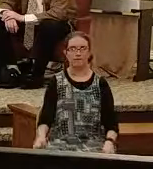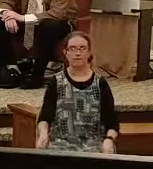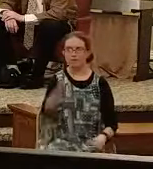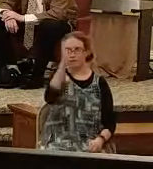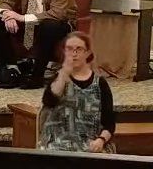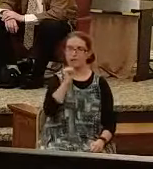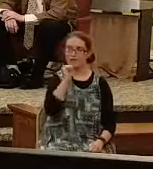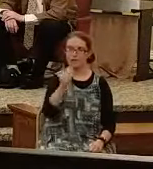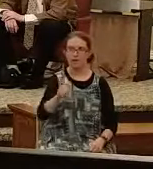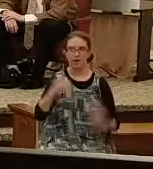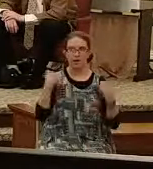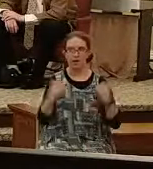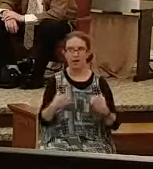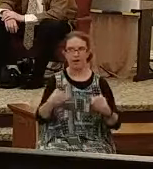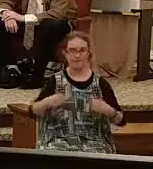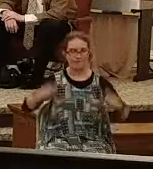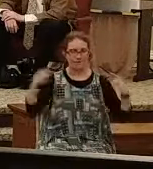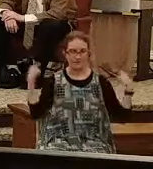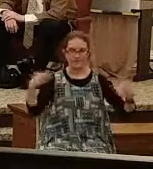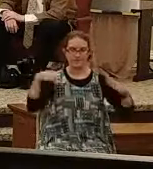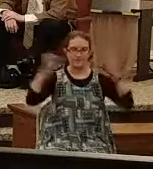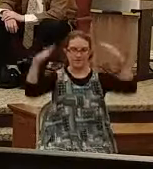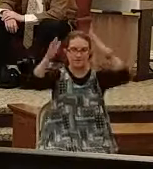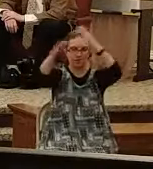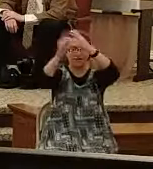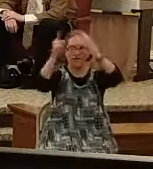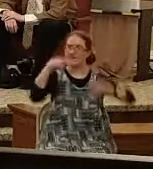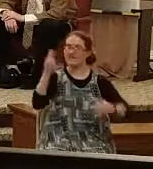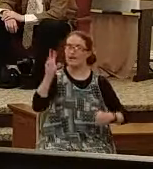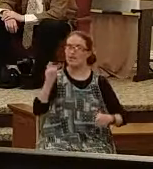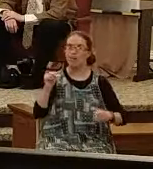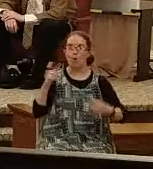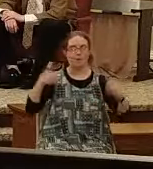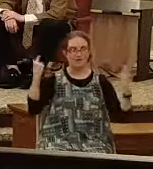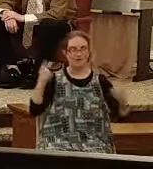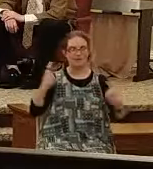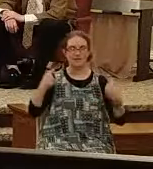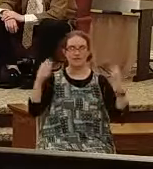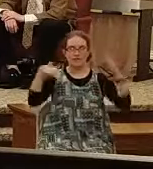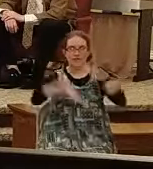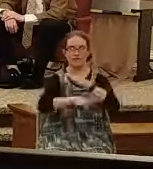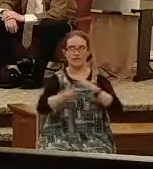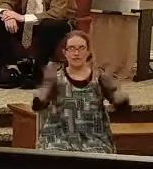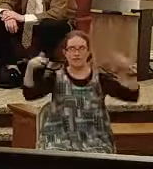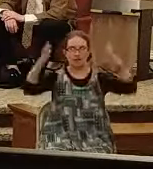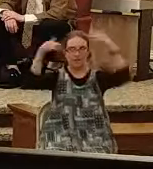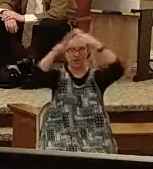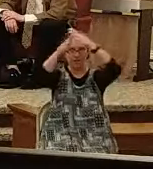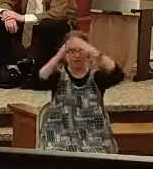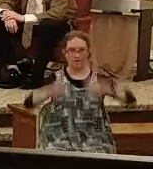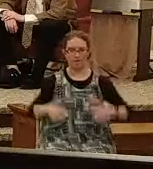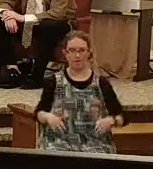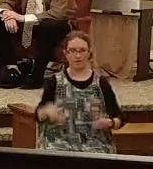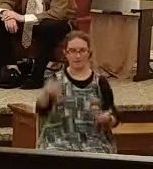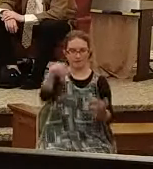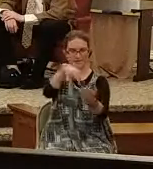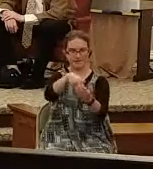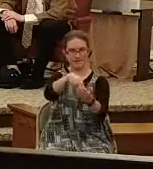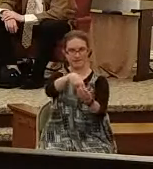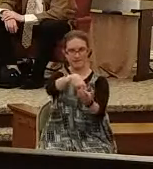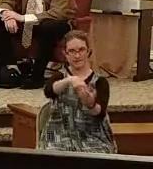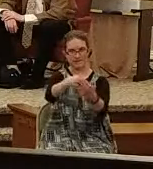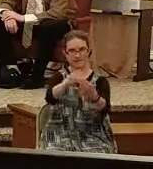God is not going to have any sin there. He's already said no sin can enter there. So when you stand